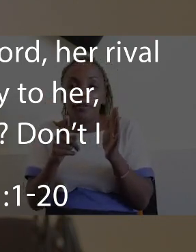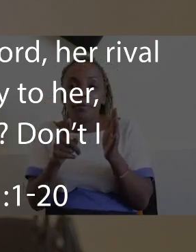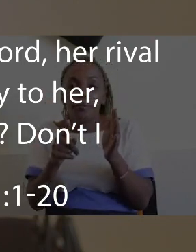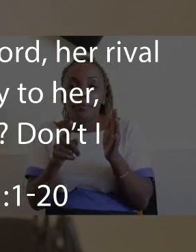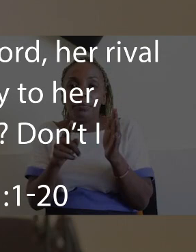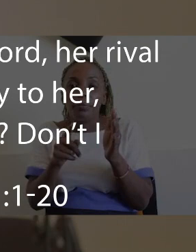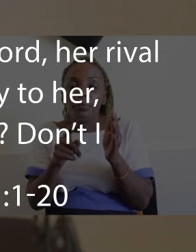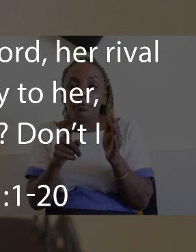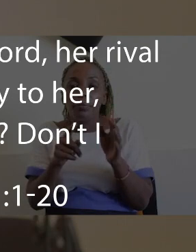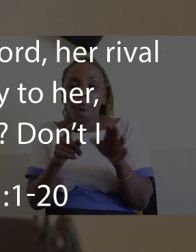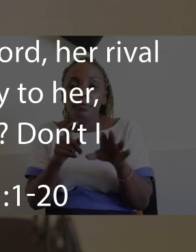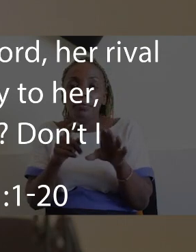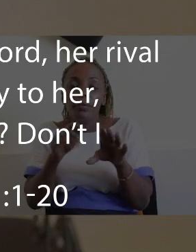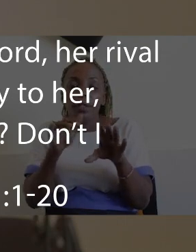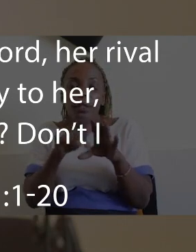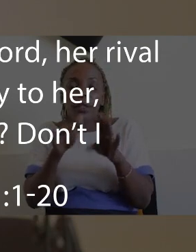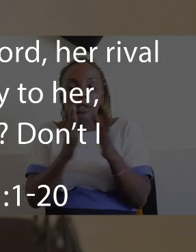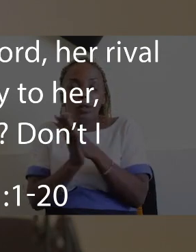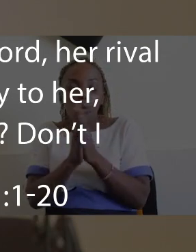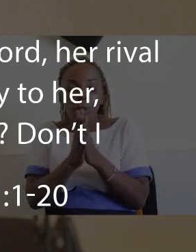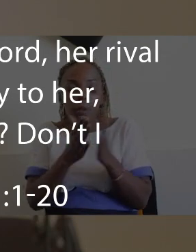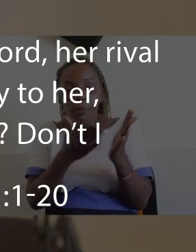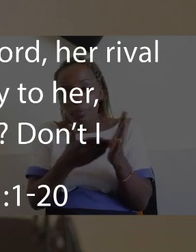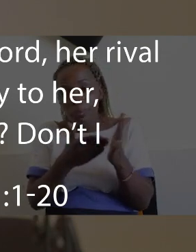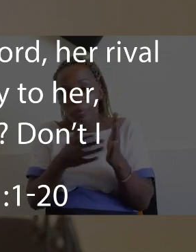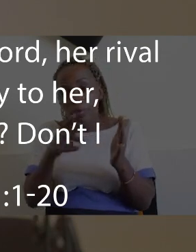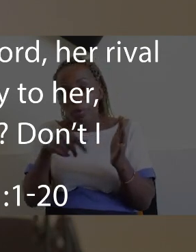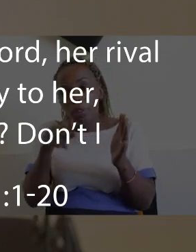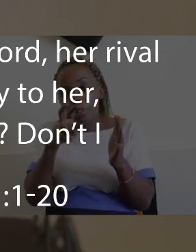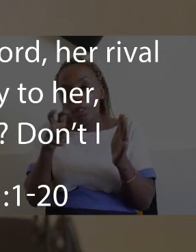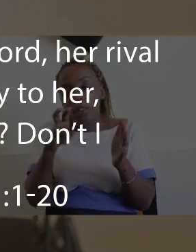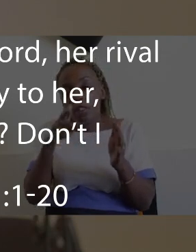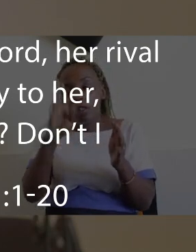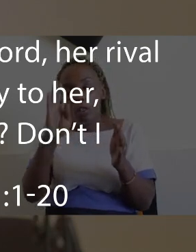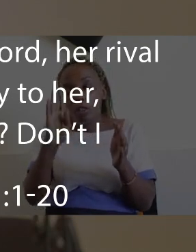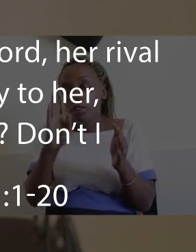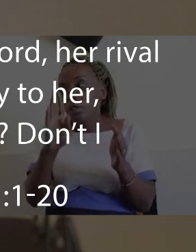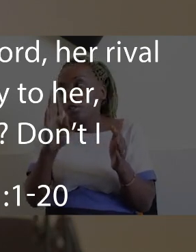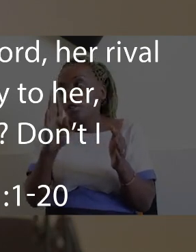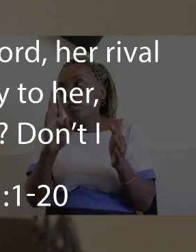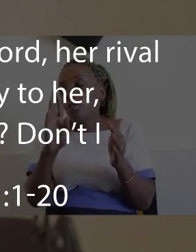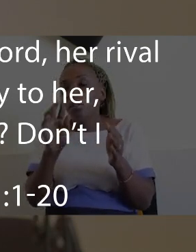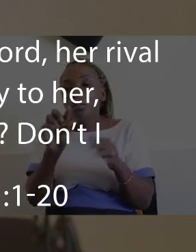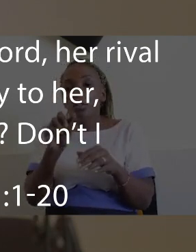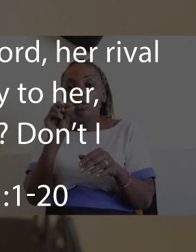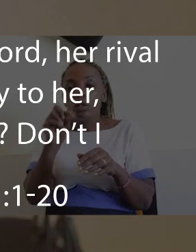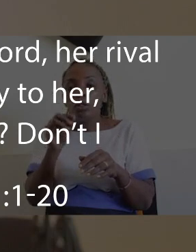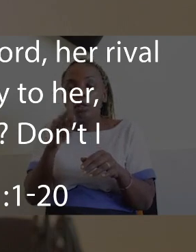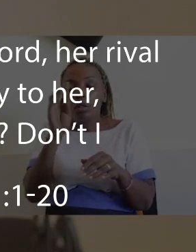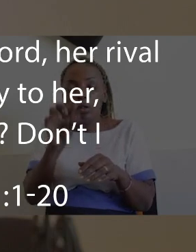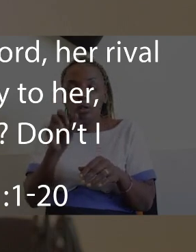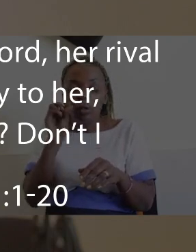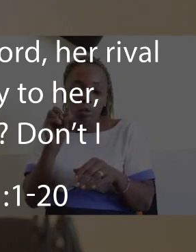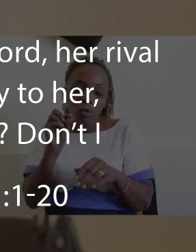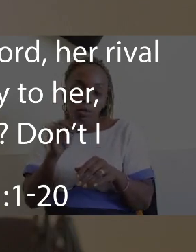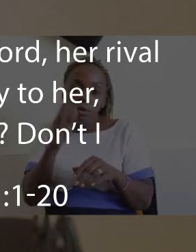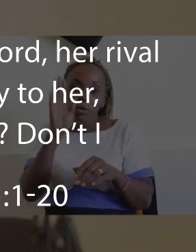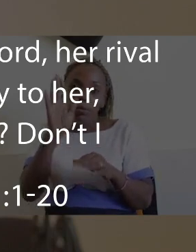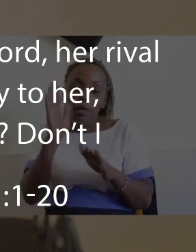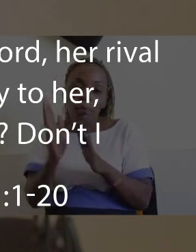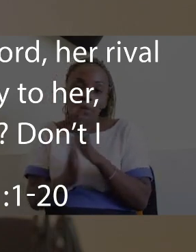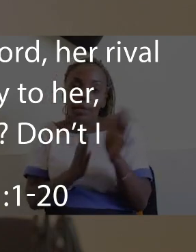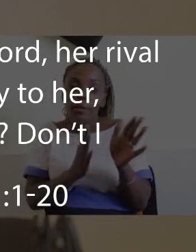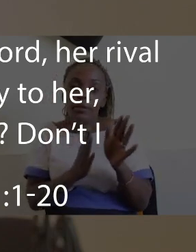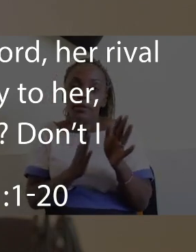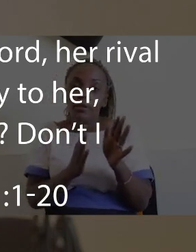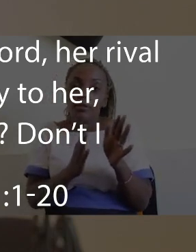when we look at that story, we see that God chose, or rather, it was his plan,